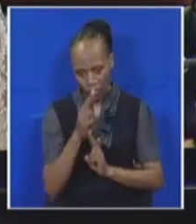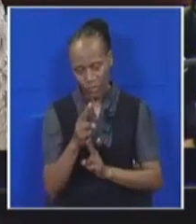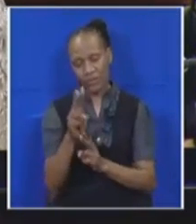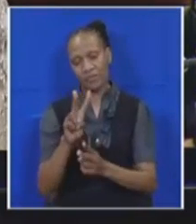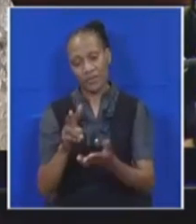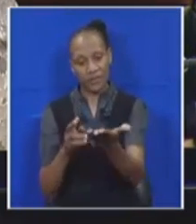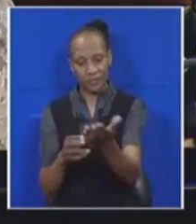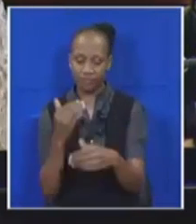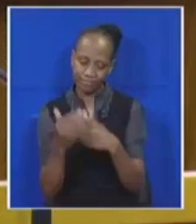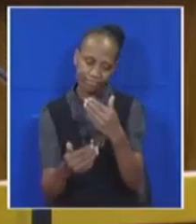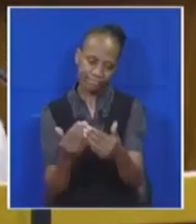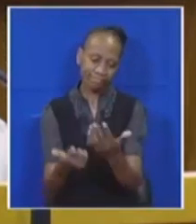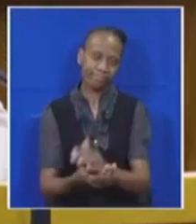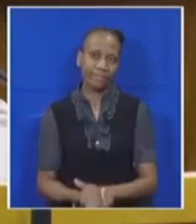floor.